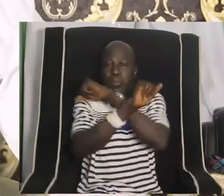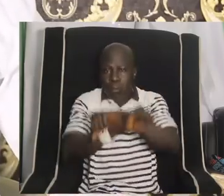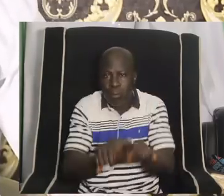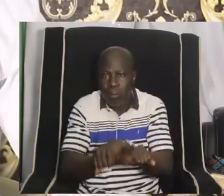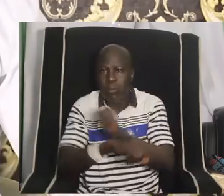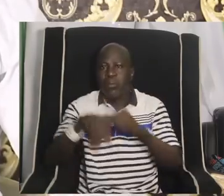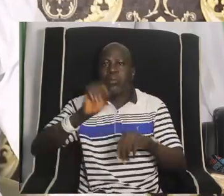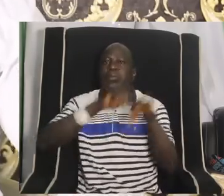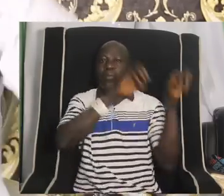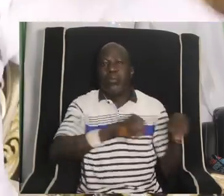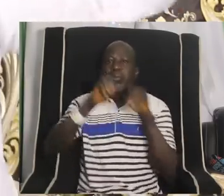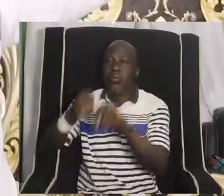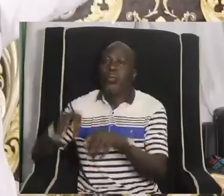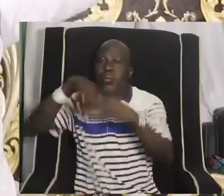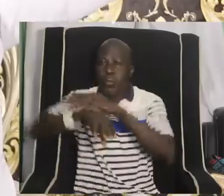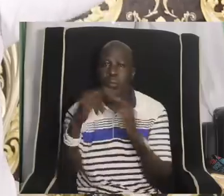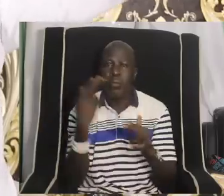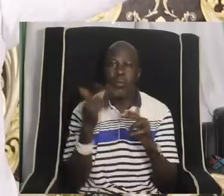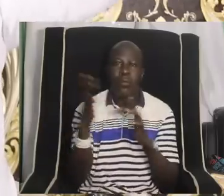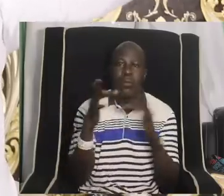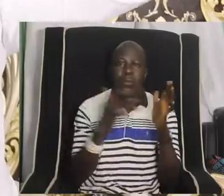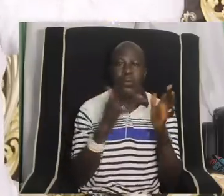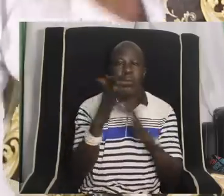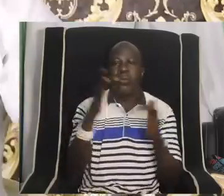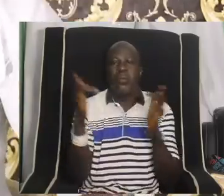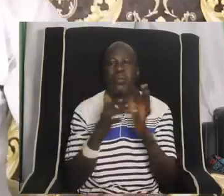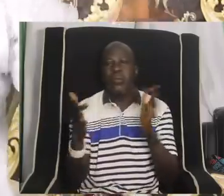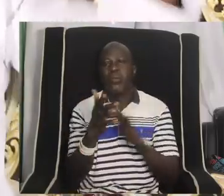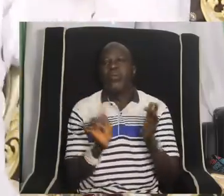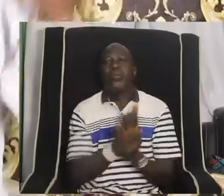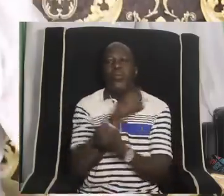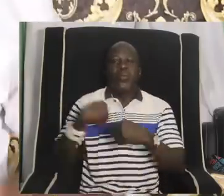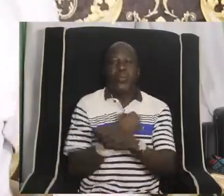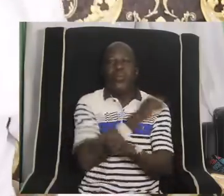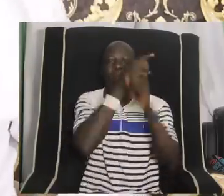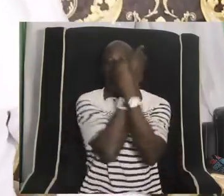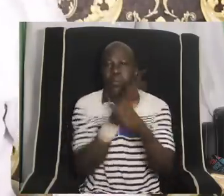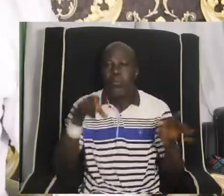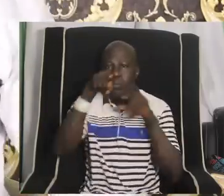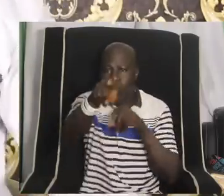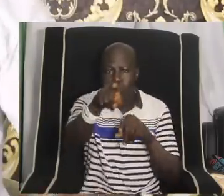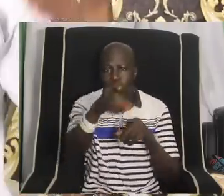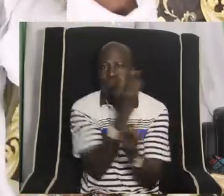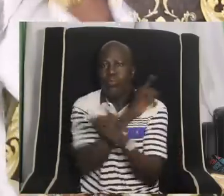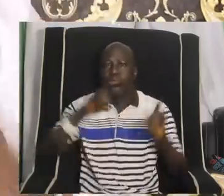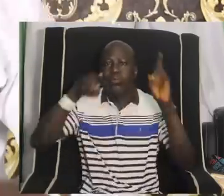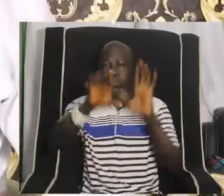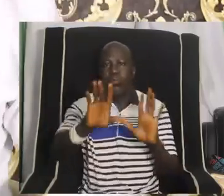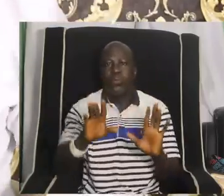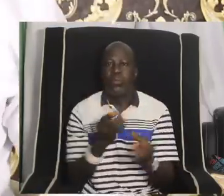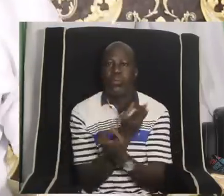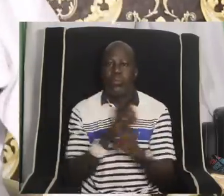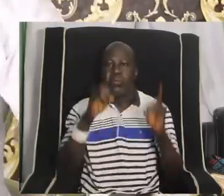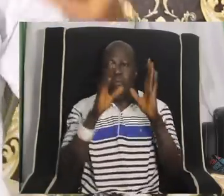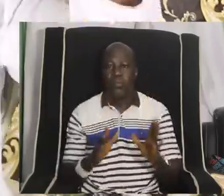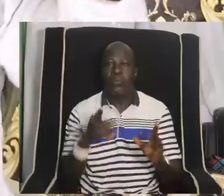In the captivity that you are in. Ni oruko Jesus. In the name of Jesus. Atu osile. Amen. You are delivered. Atu osile. Amen. You